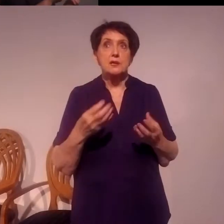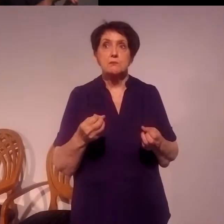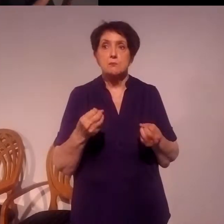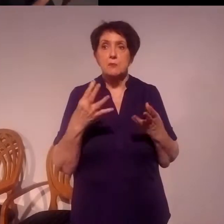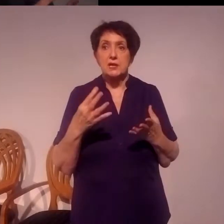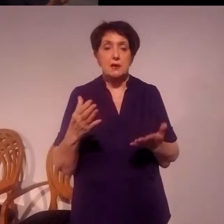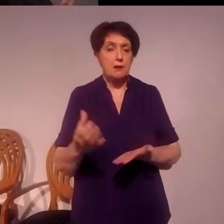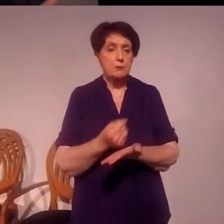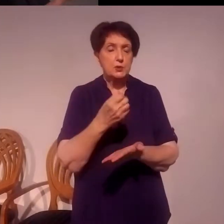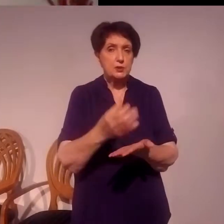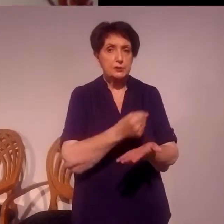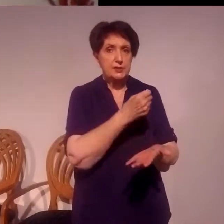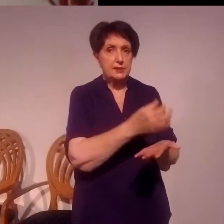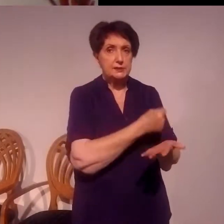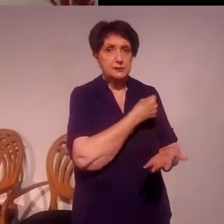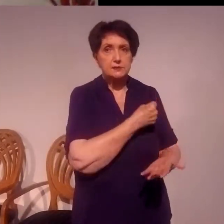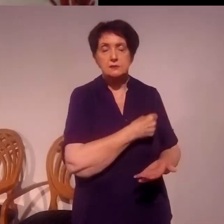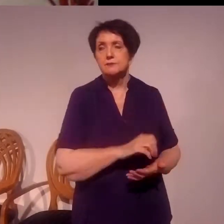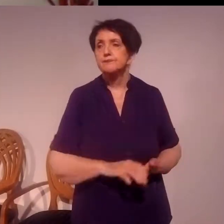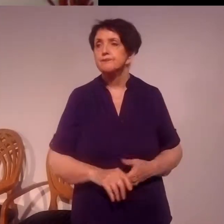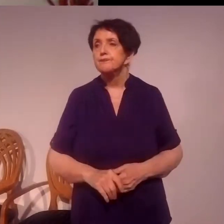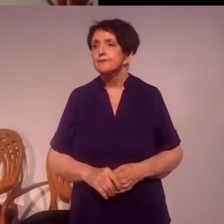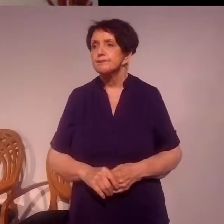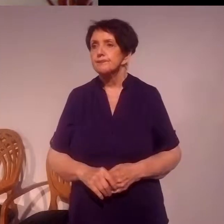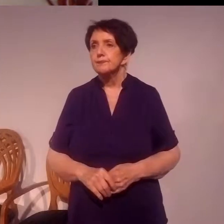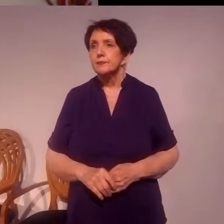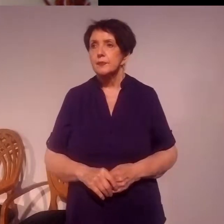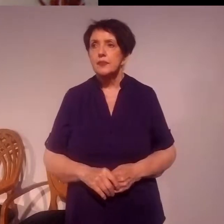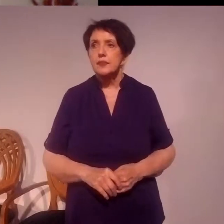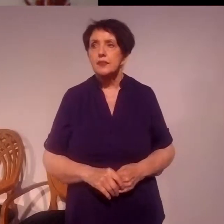many opportunities.